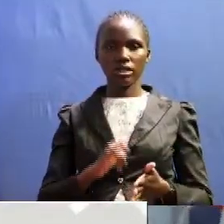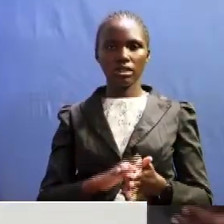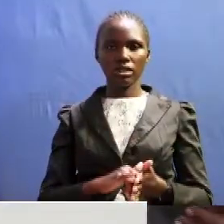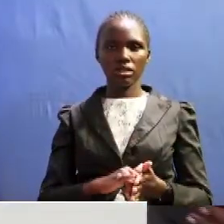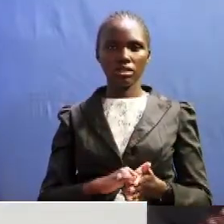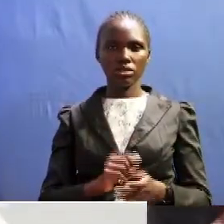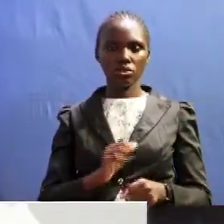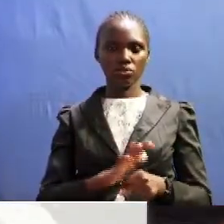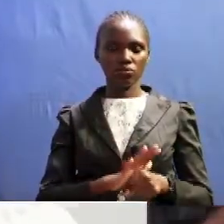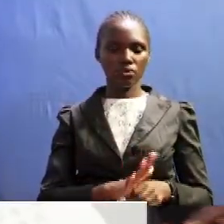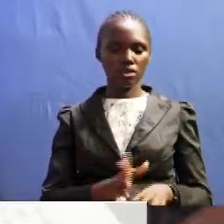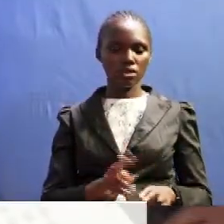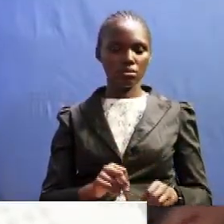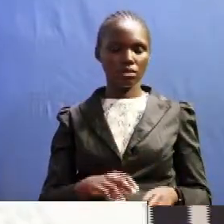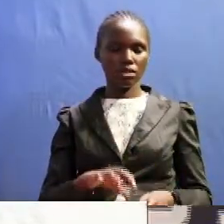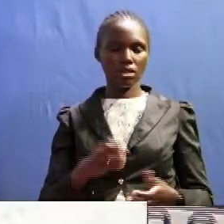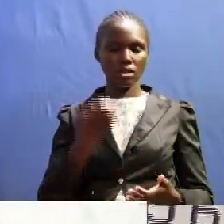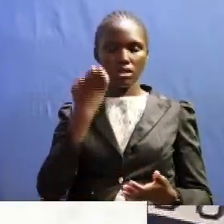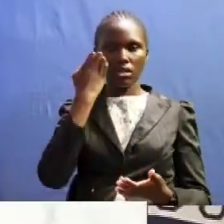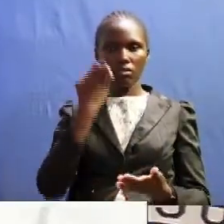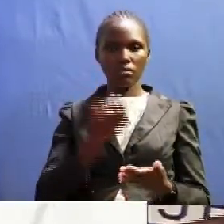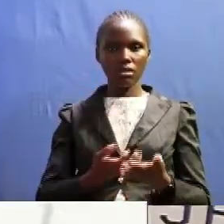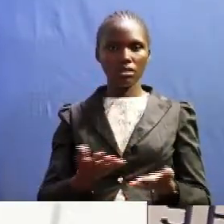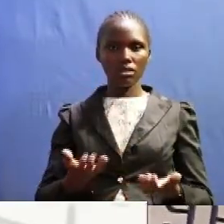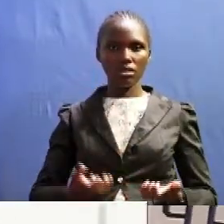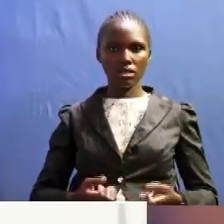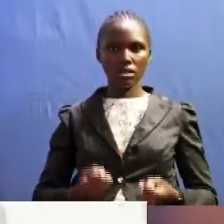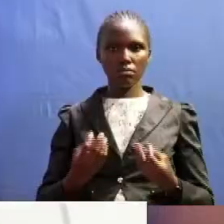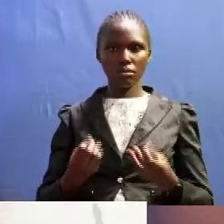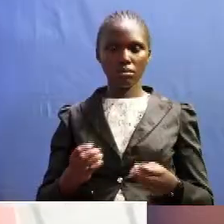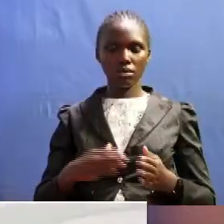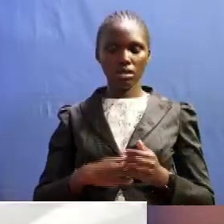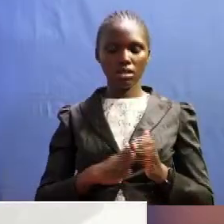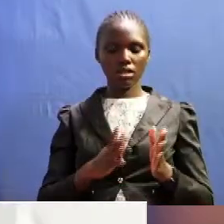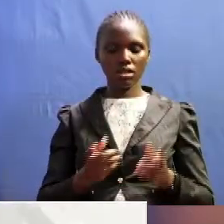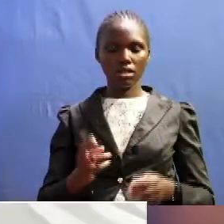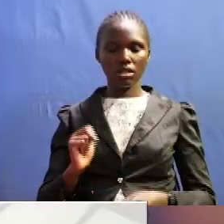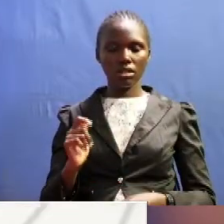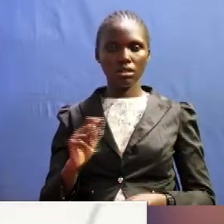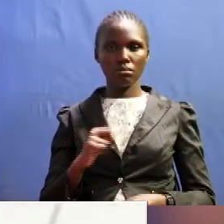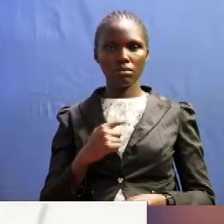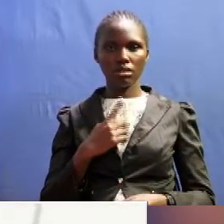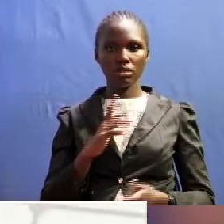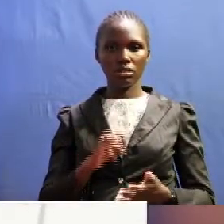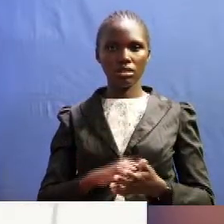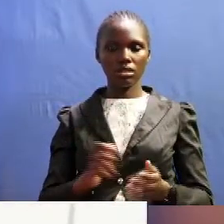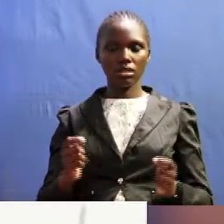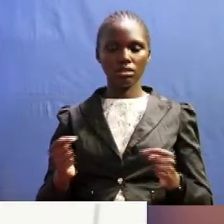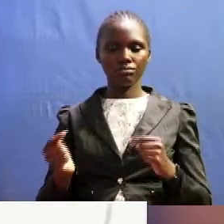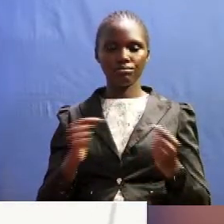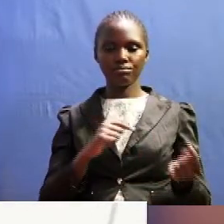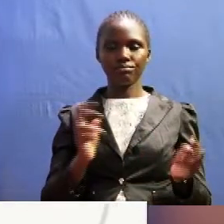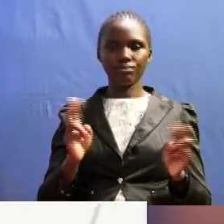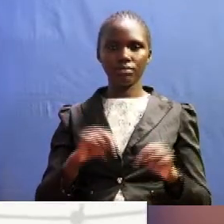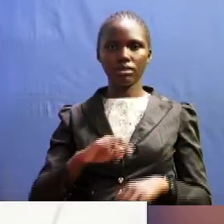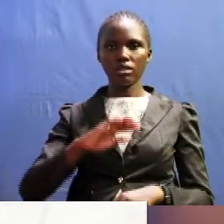demanding concrete evidence. Majority Leader Kimani Ichung'wah defended Parliament, arguing corruption is more entrenched within the